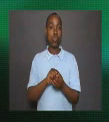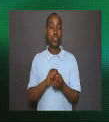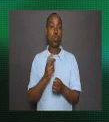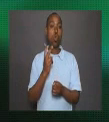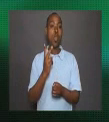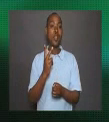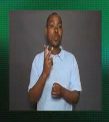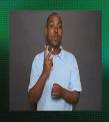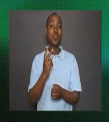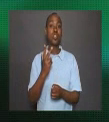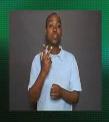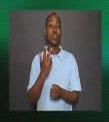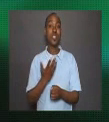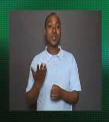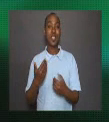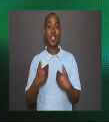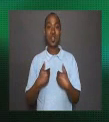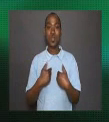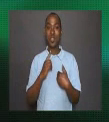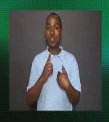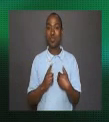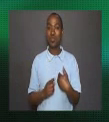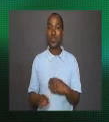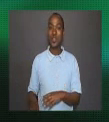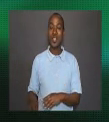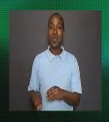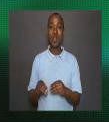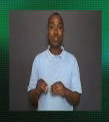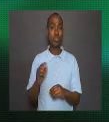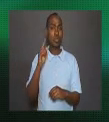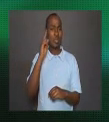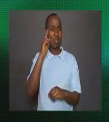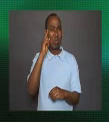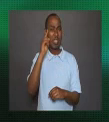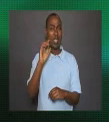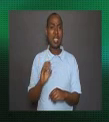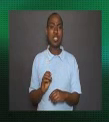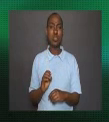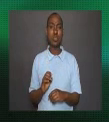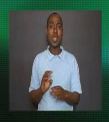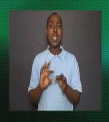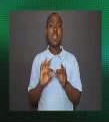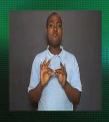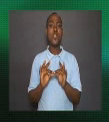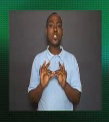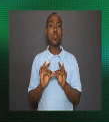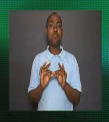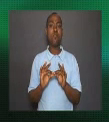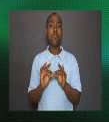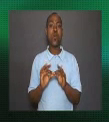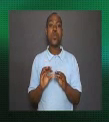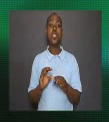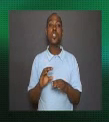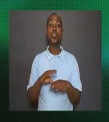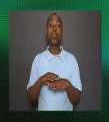substances. Students, can you recall the definition of a solute and a